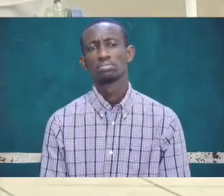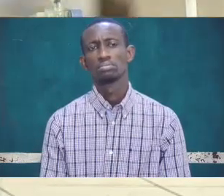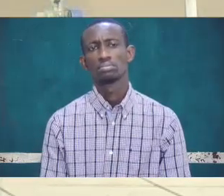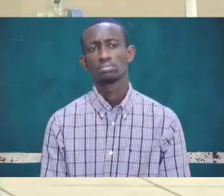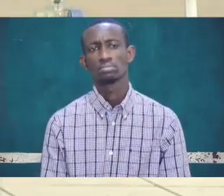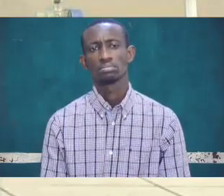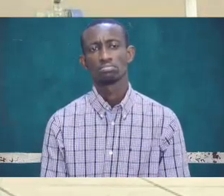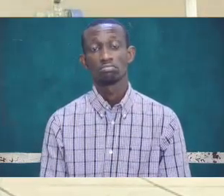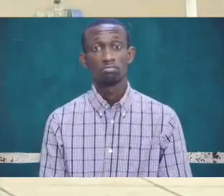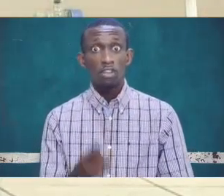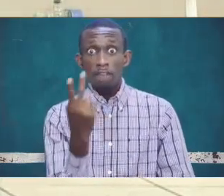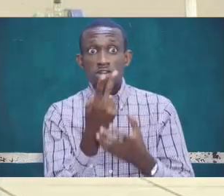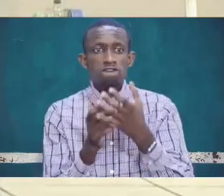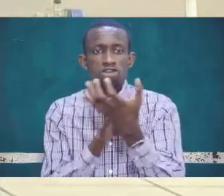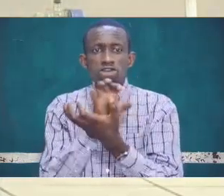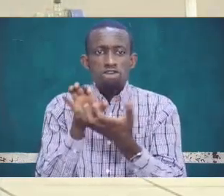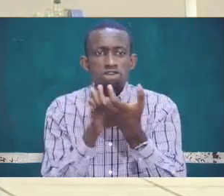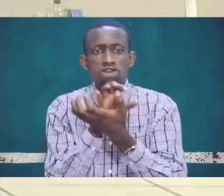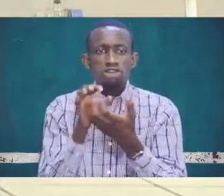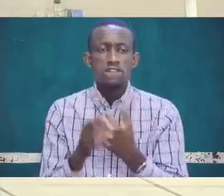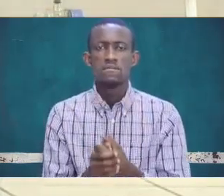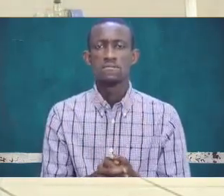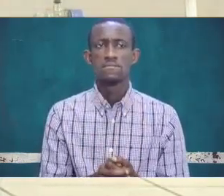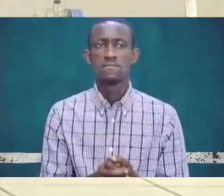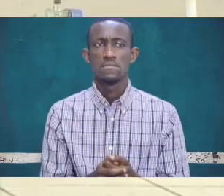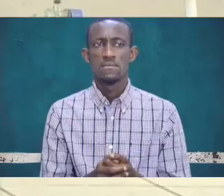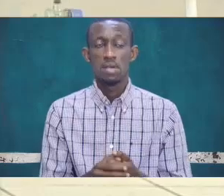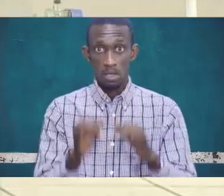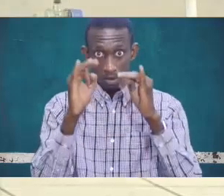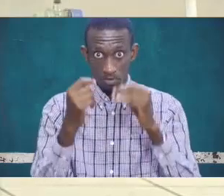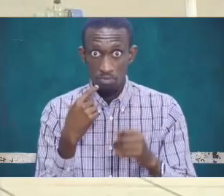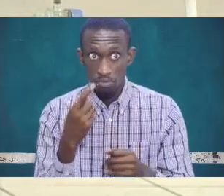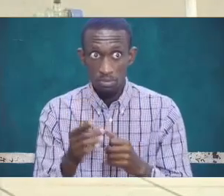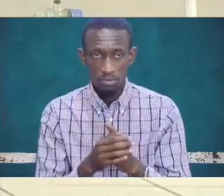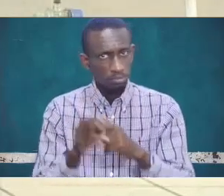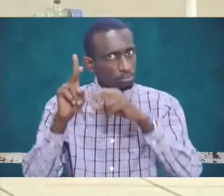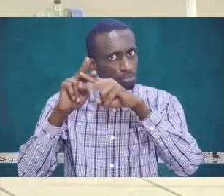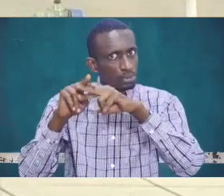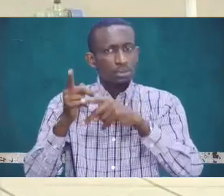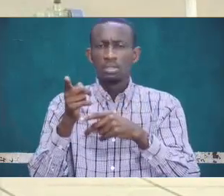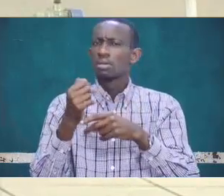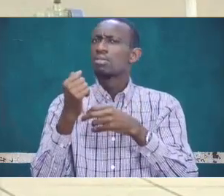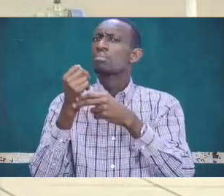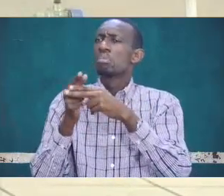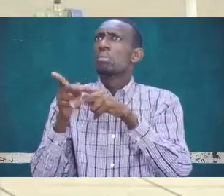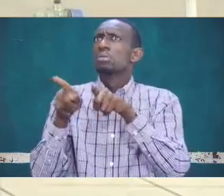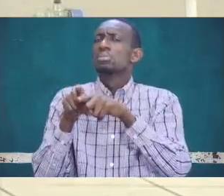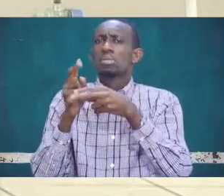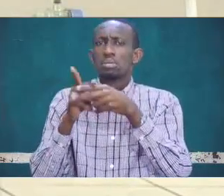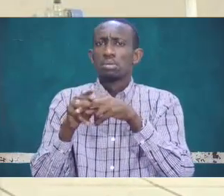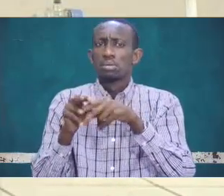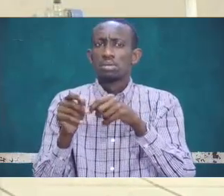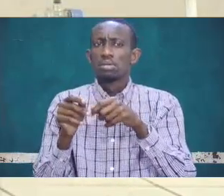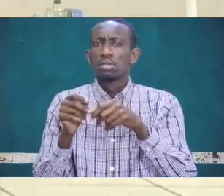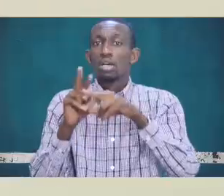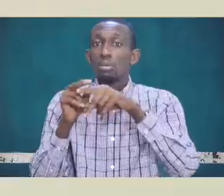They are mixtures of two salts. So when we talk about the salts in this case, we are not talking about the